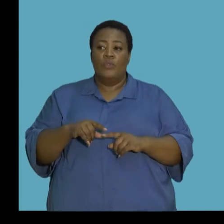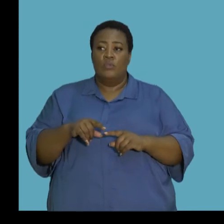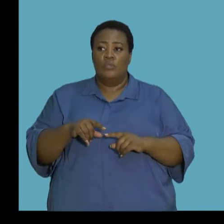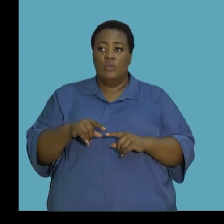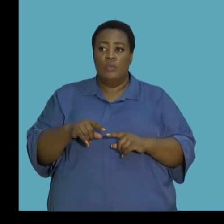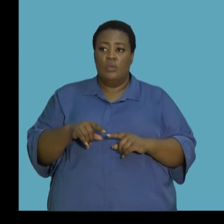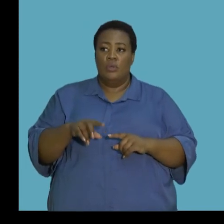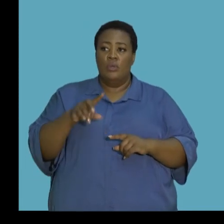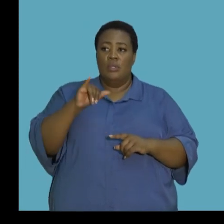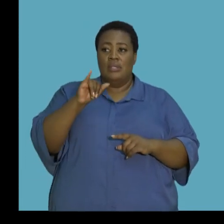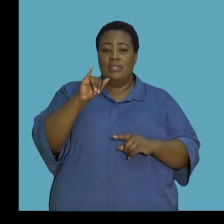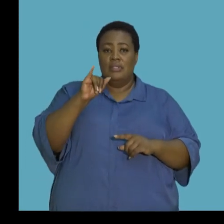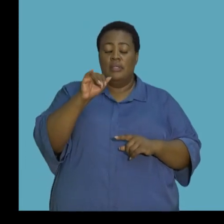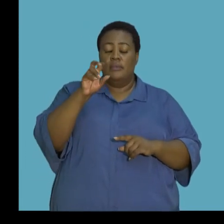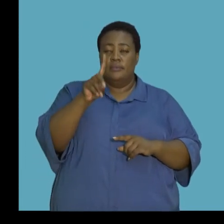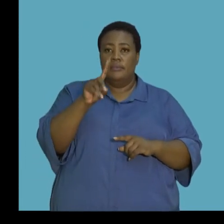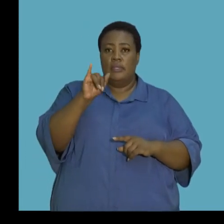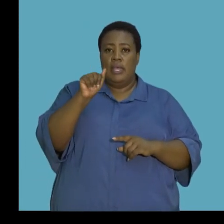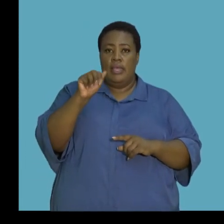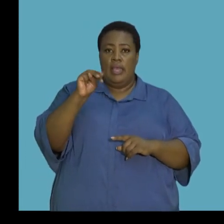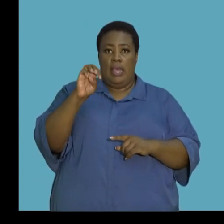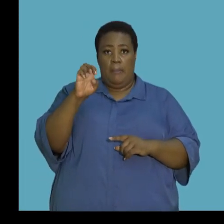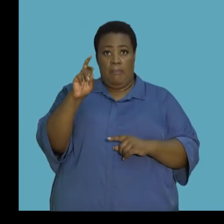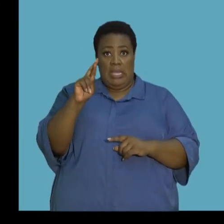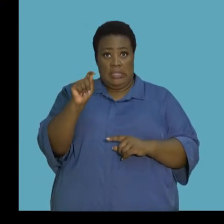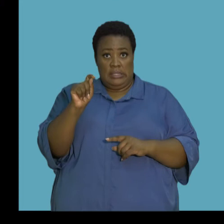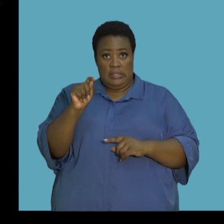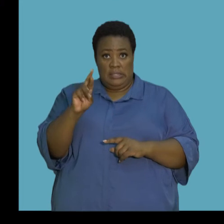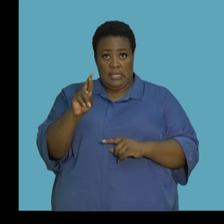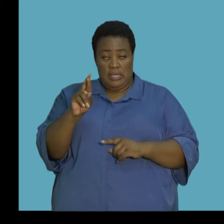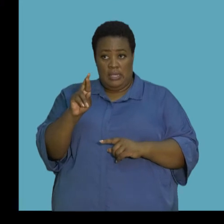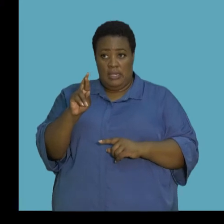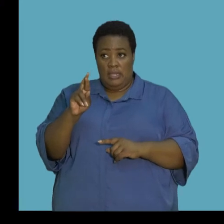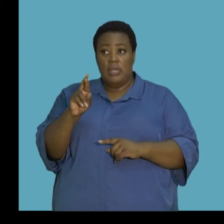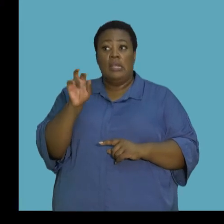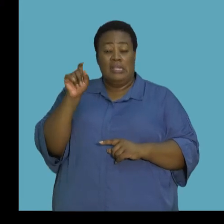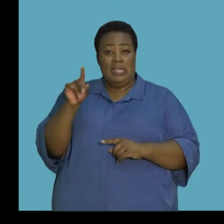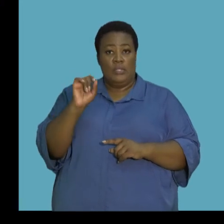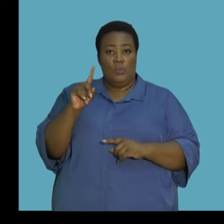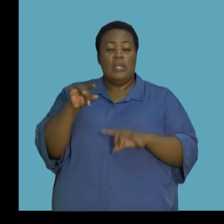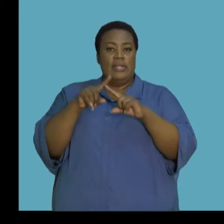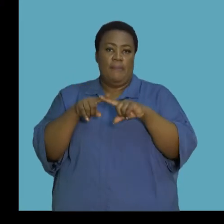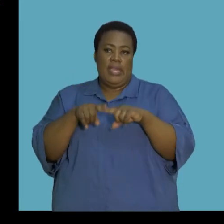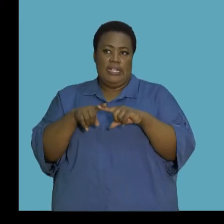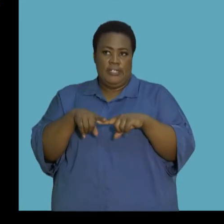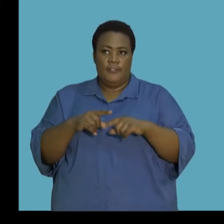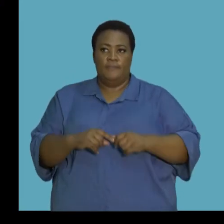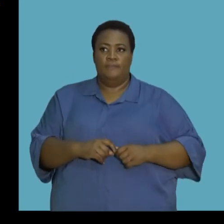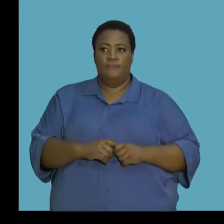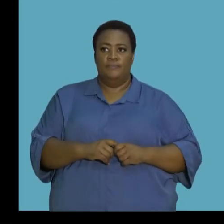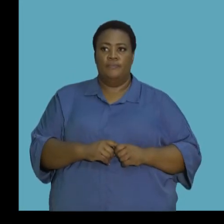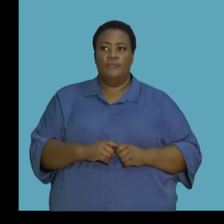dependent variable. So the diameter is the dependent variable as we see illustrated in this table.